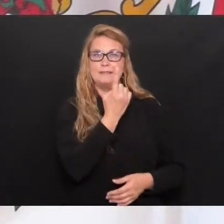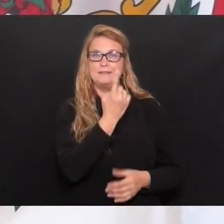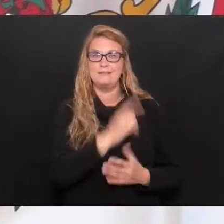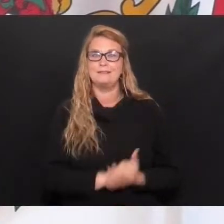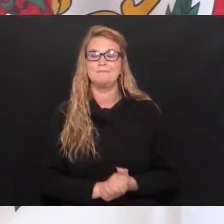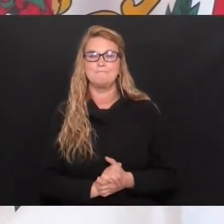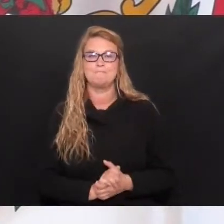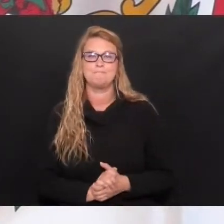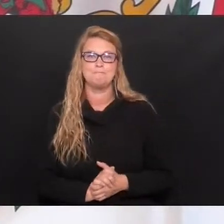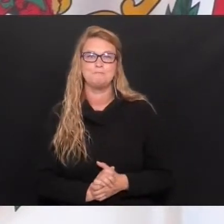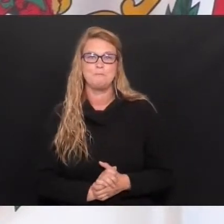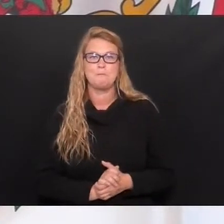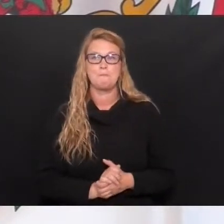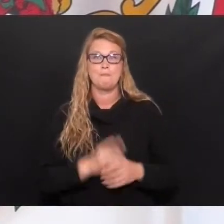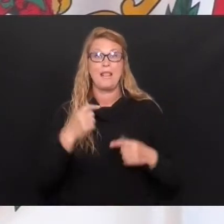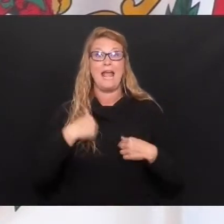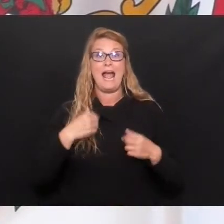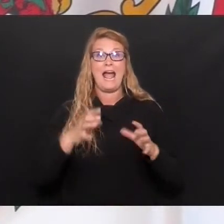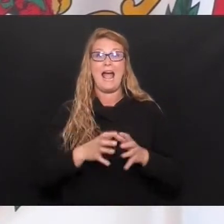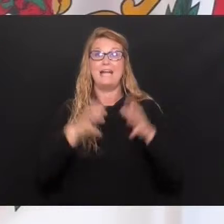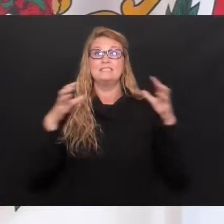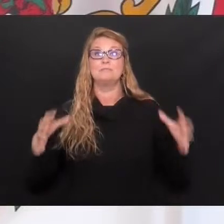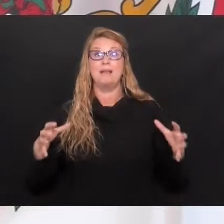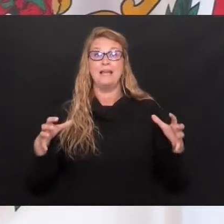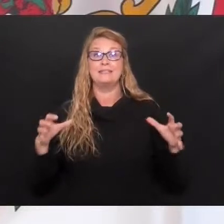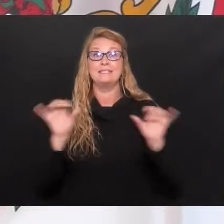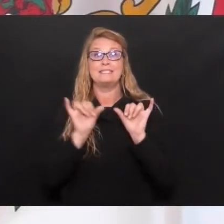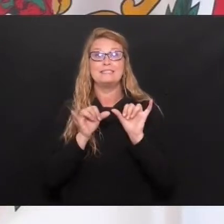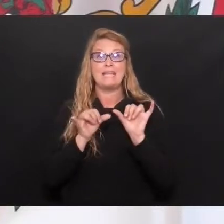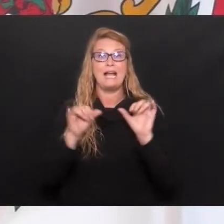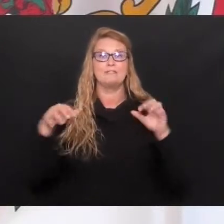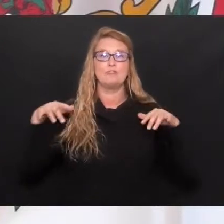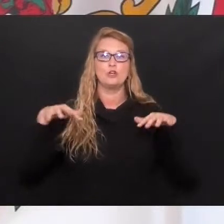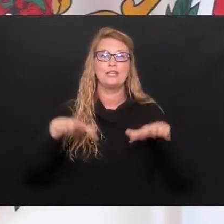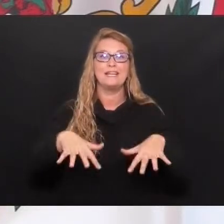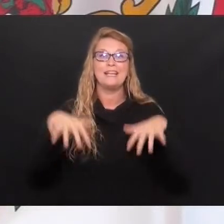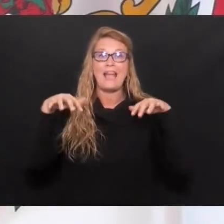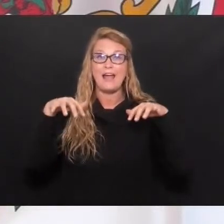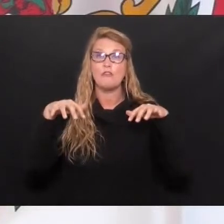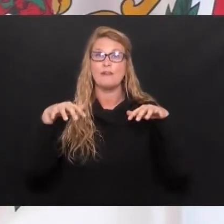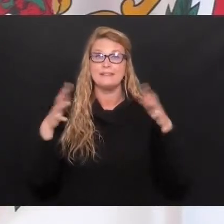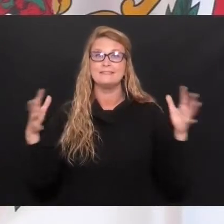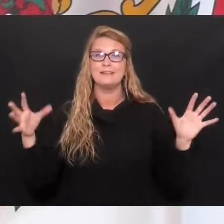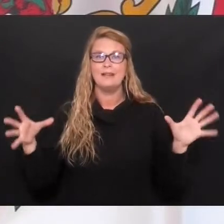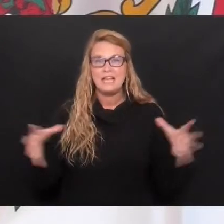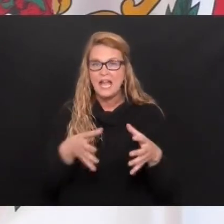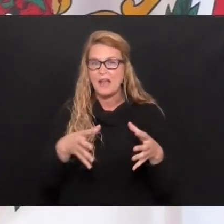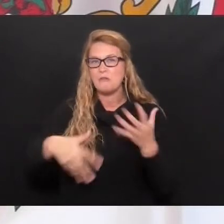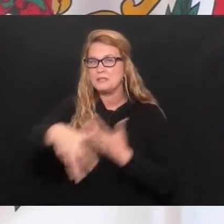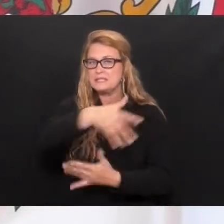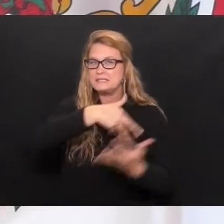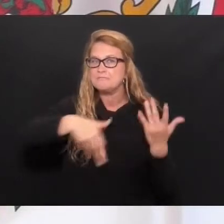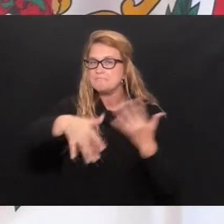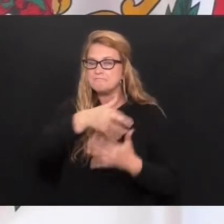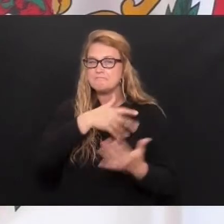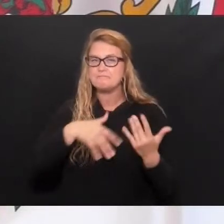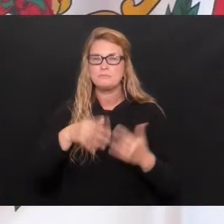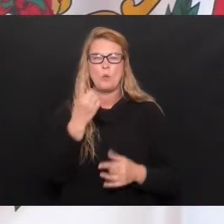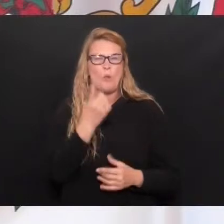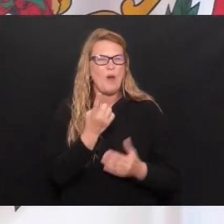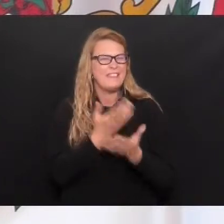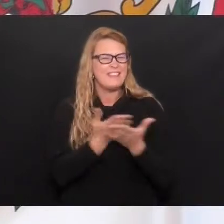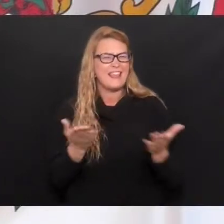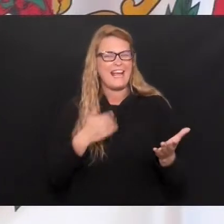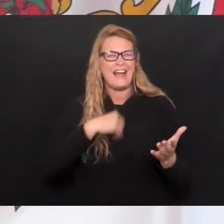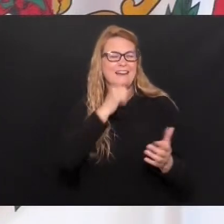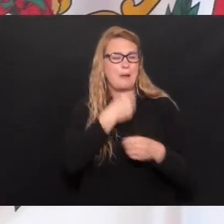course. I expanded the size of the gatherings. One thing I didn't really drill down on that I'd